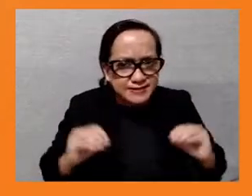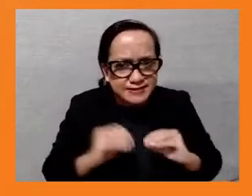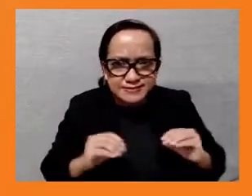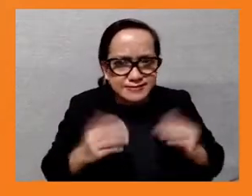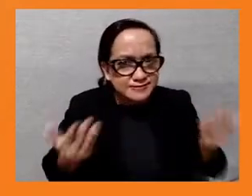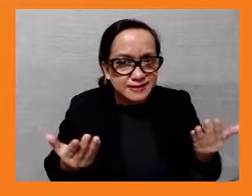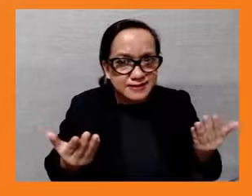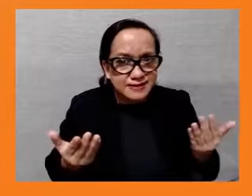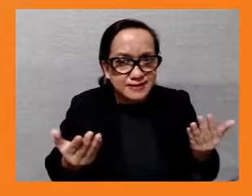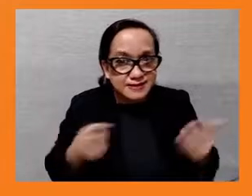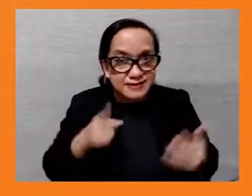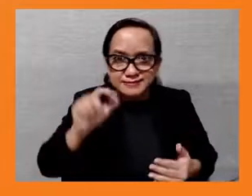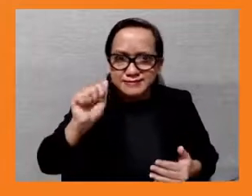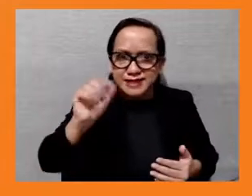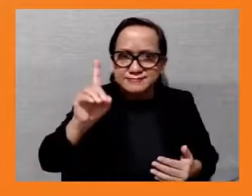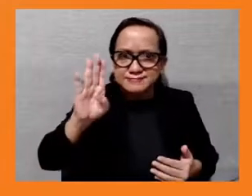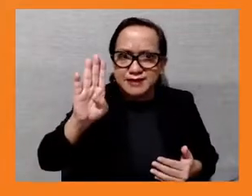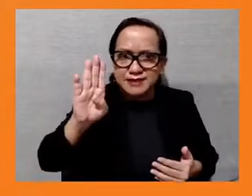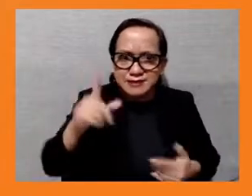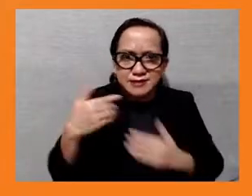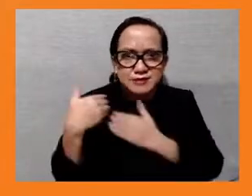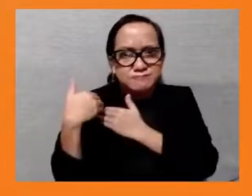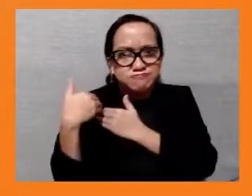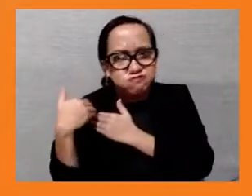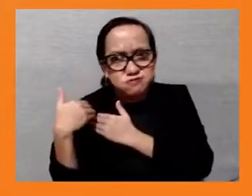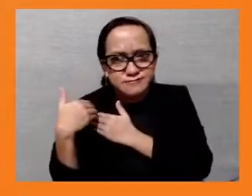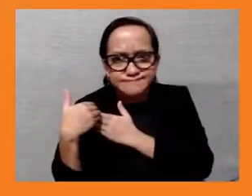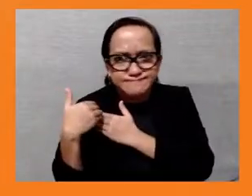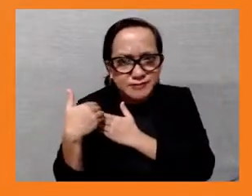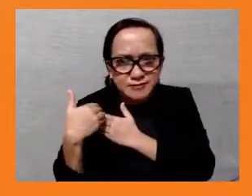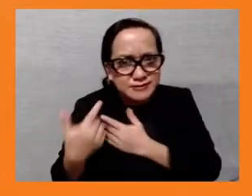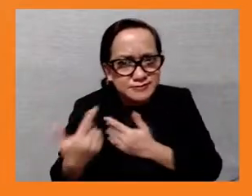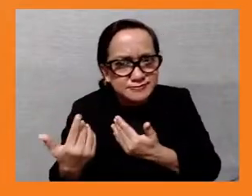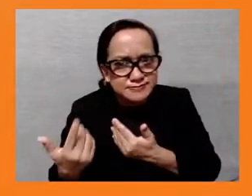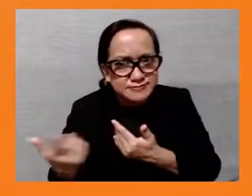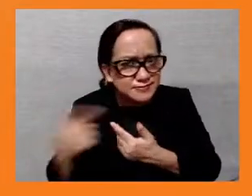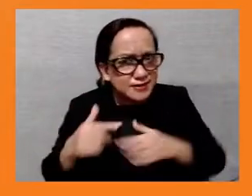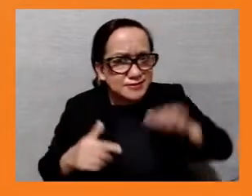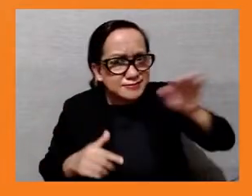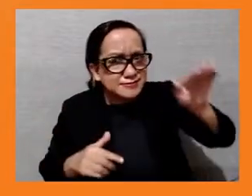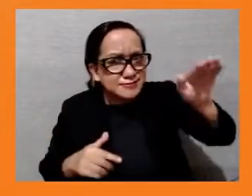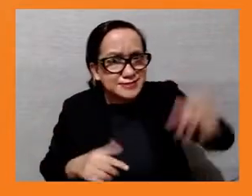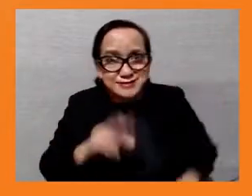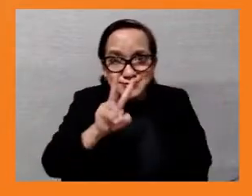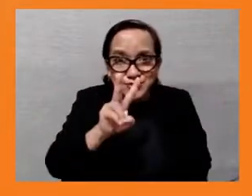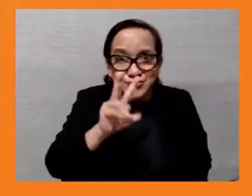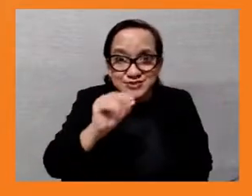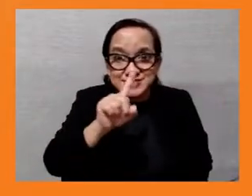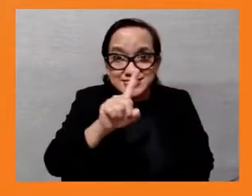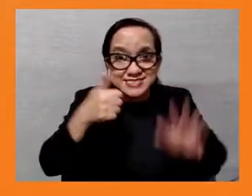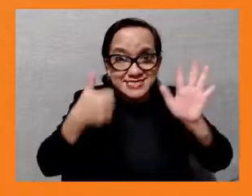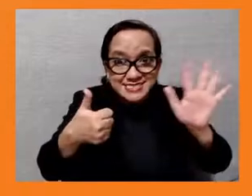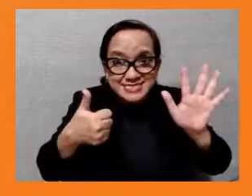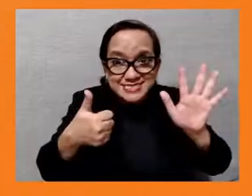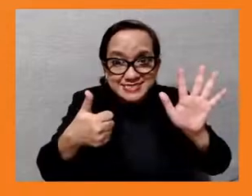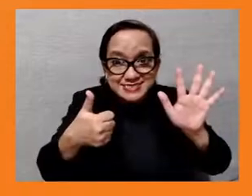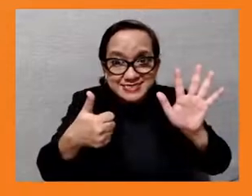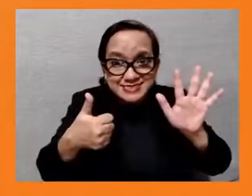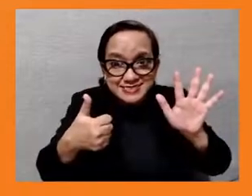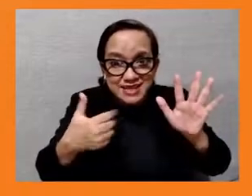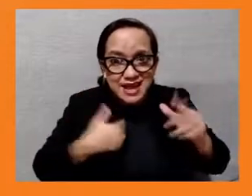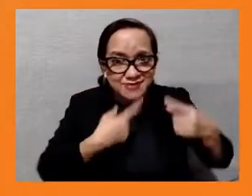joint problem solving. If there are some difficulties in the adoption of some